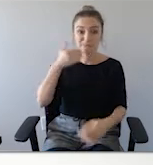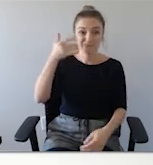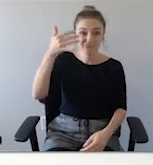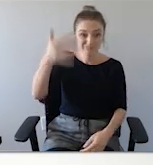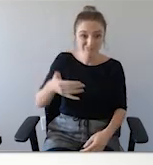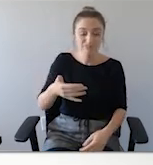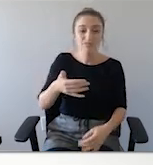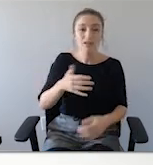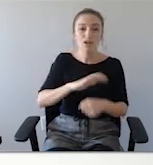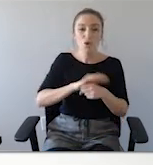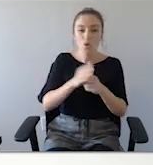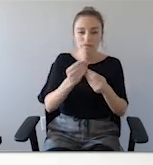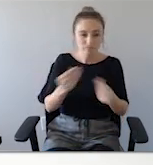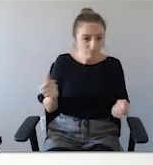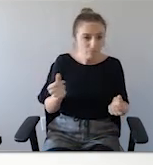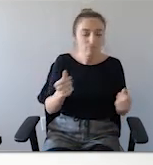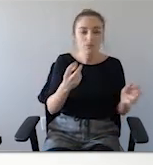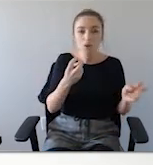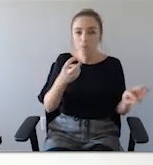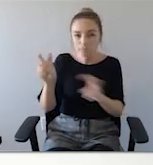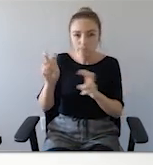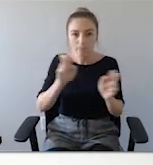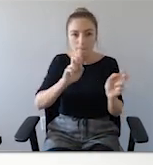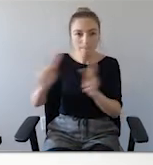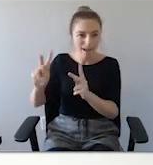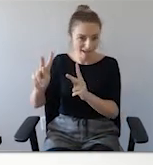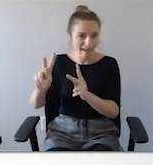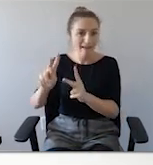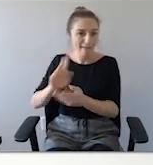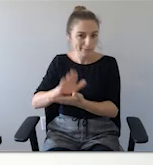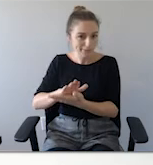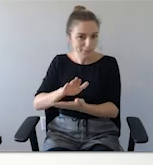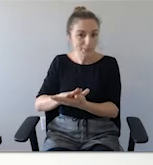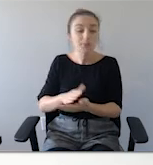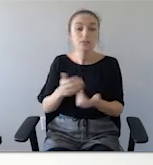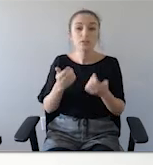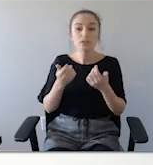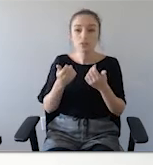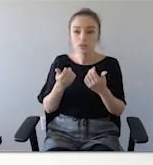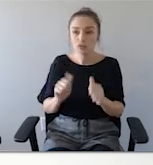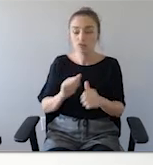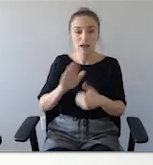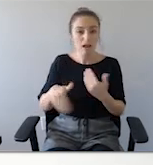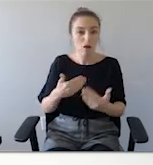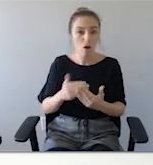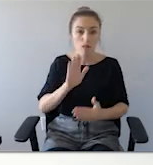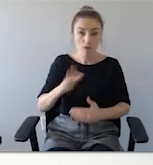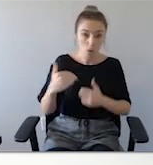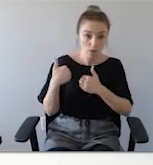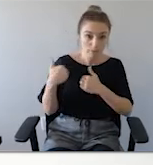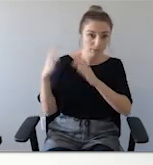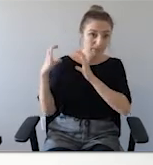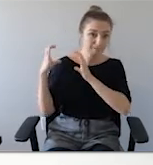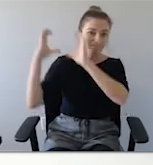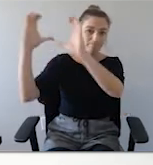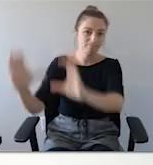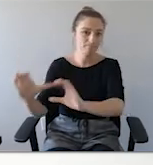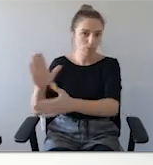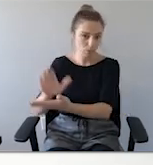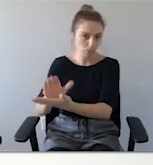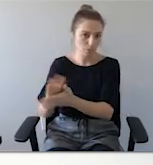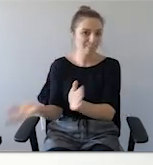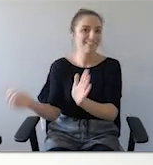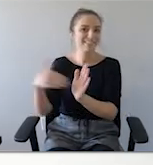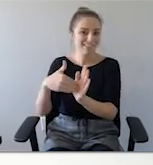onus on the school now as you're comfortable doing, because it will just rattle your cage, and it's gonna harm the